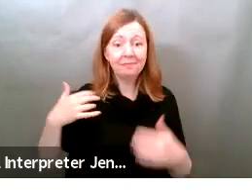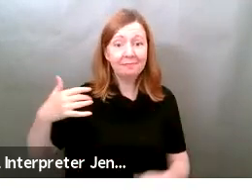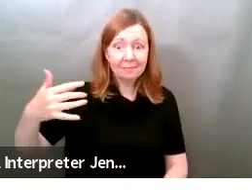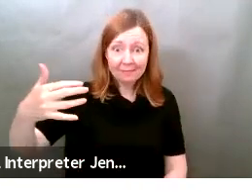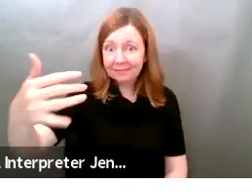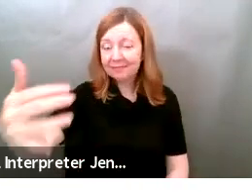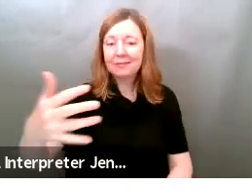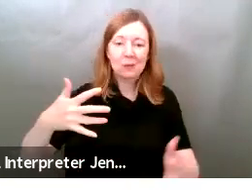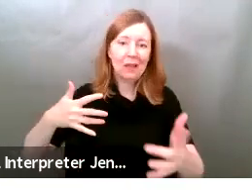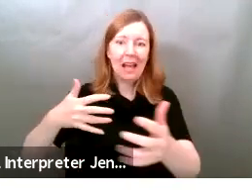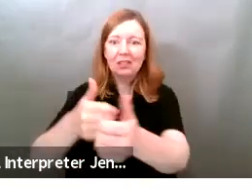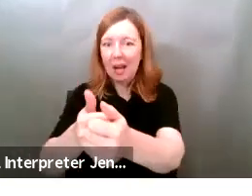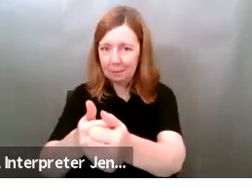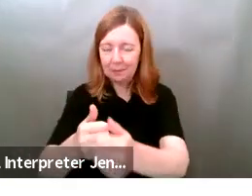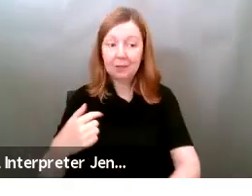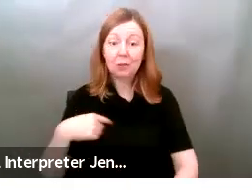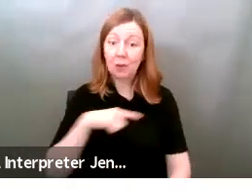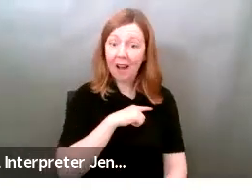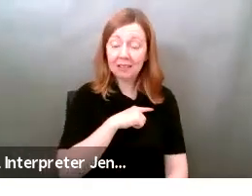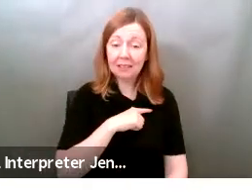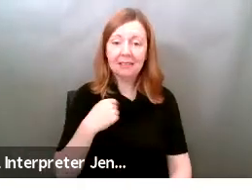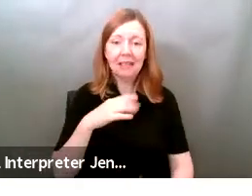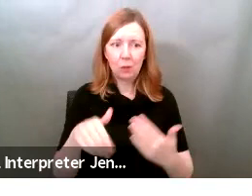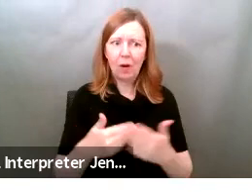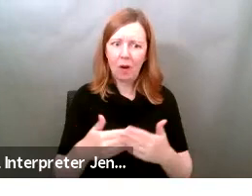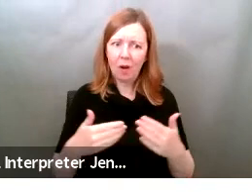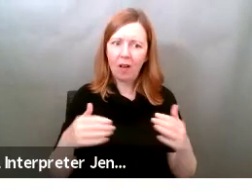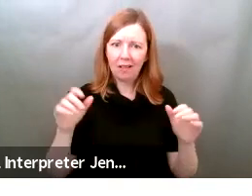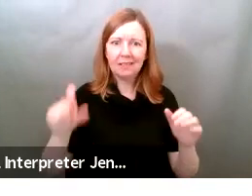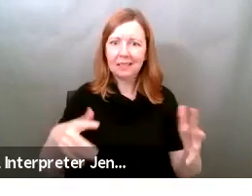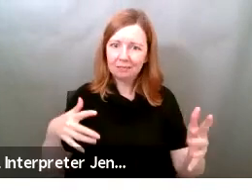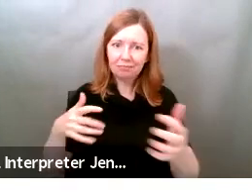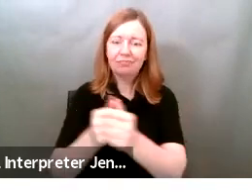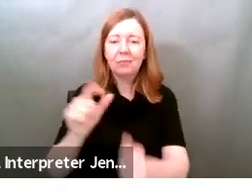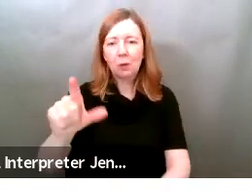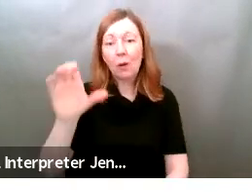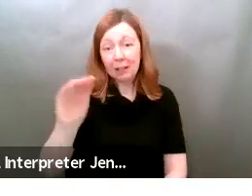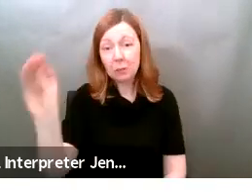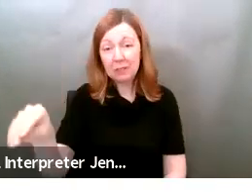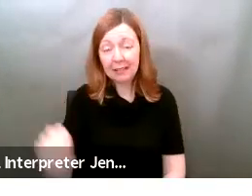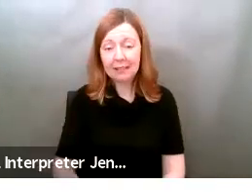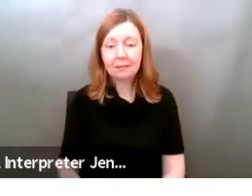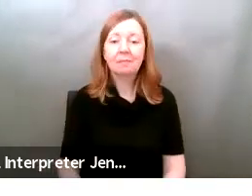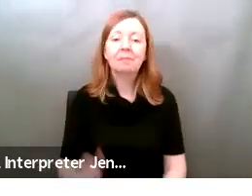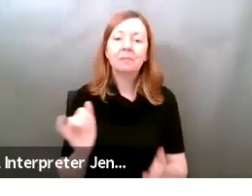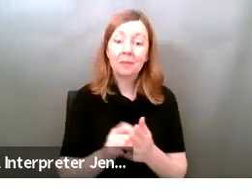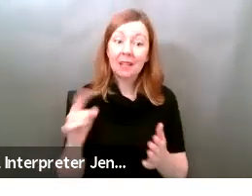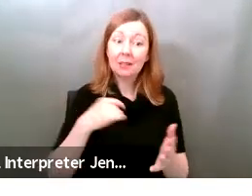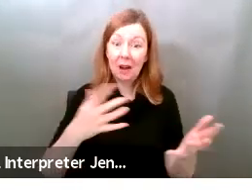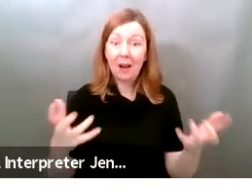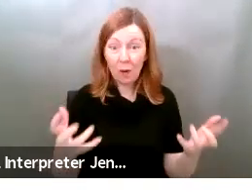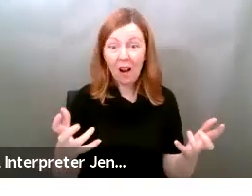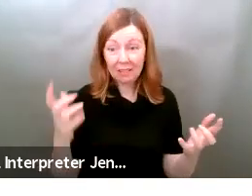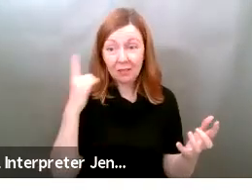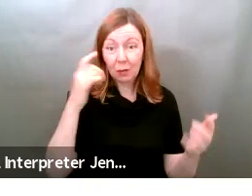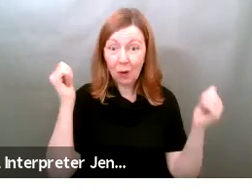to go to catch up to where we are. And we all have a long way to go to get to 100%. That's where I want to be, where all